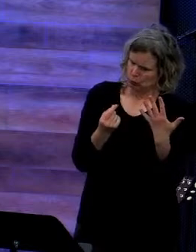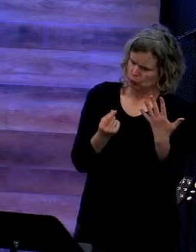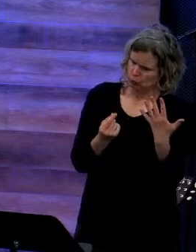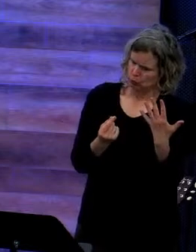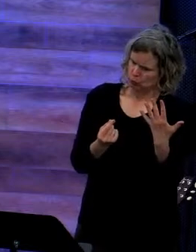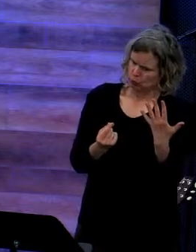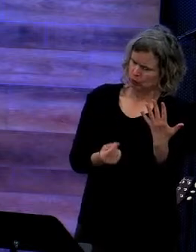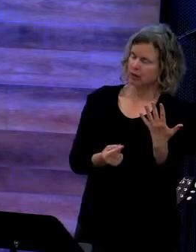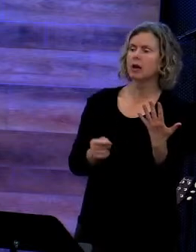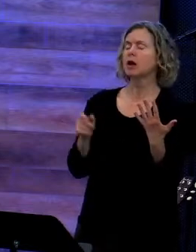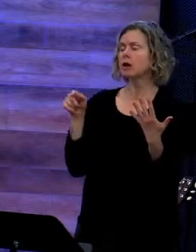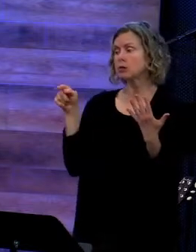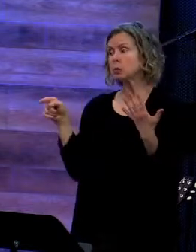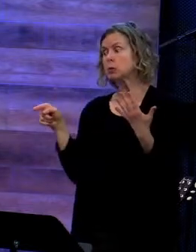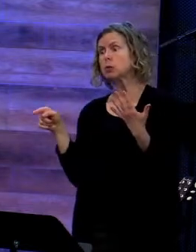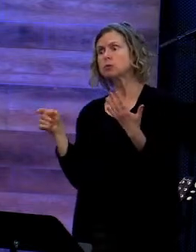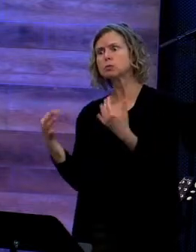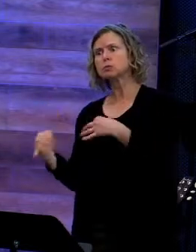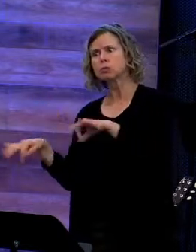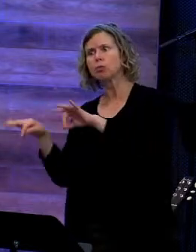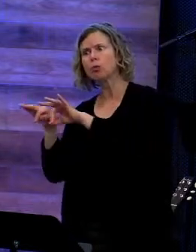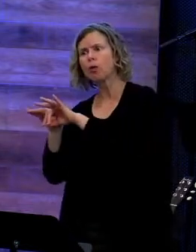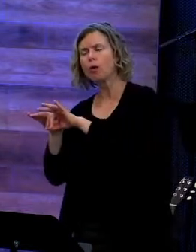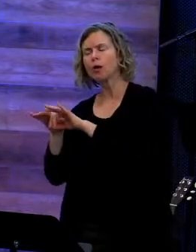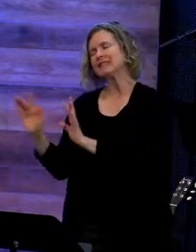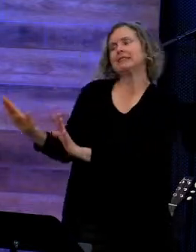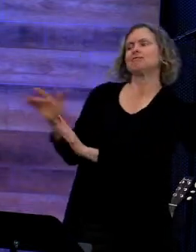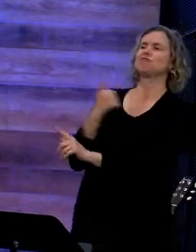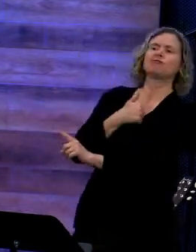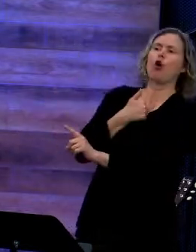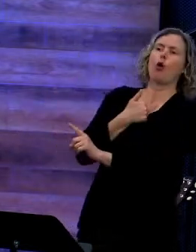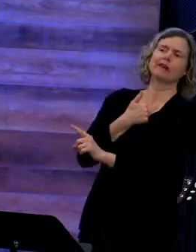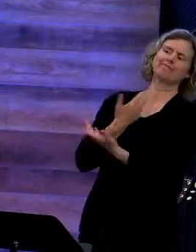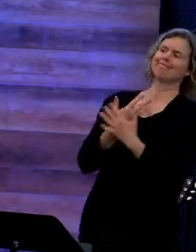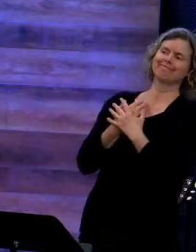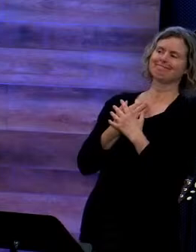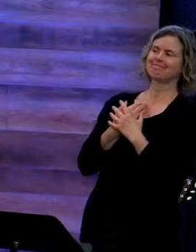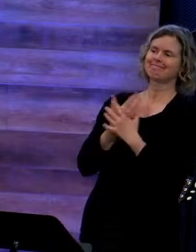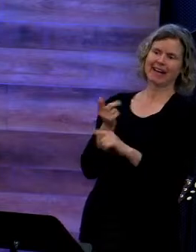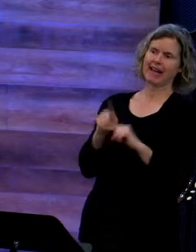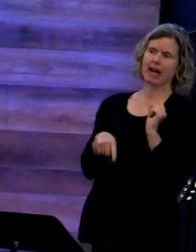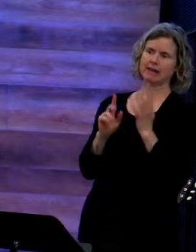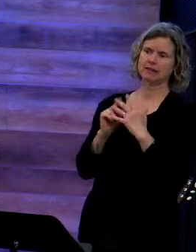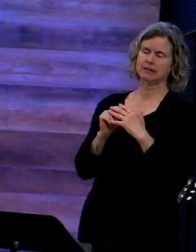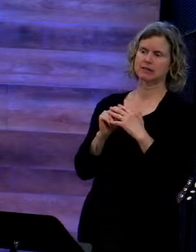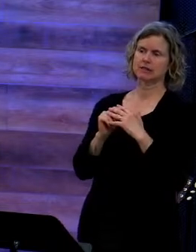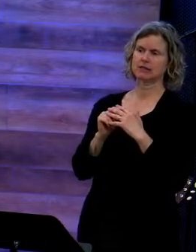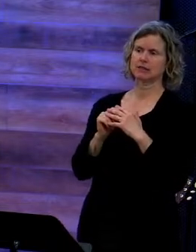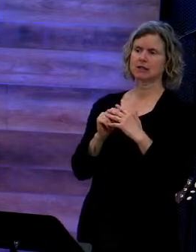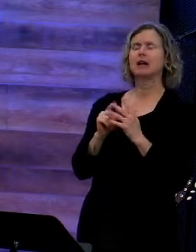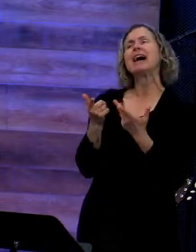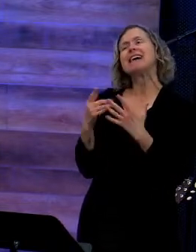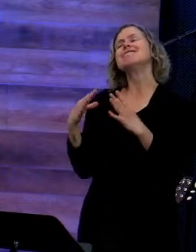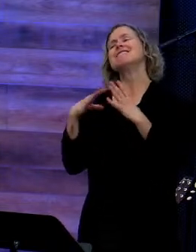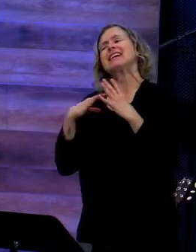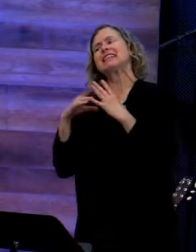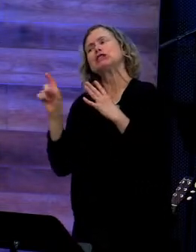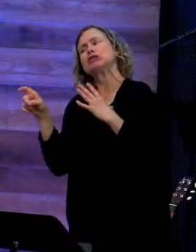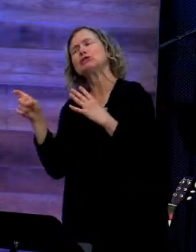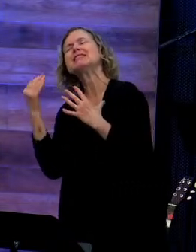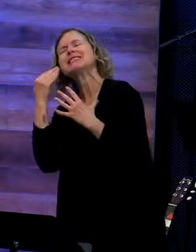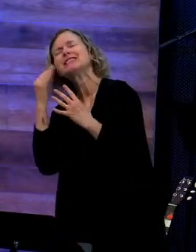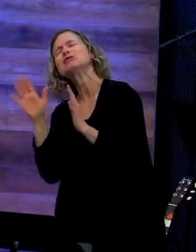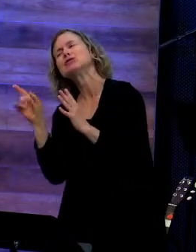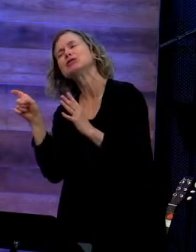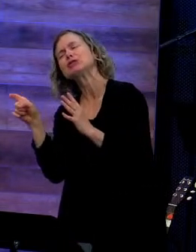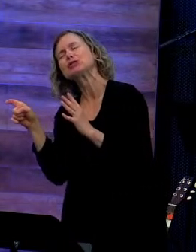sorry, can't make it. If you cannot conceive of taking a vacation and it's been that way for months or years, if you